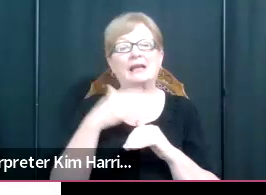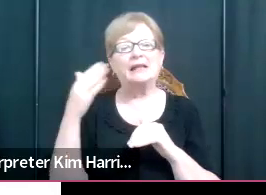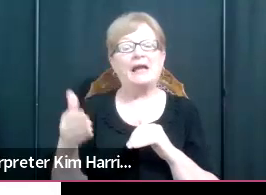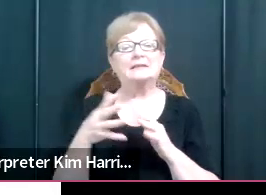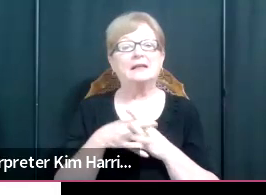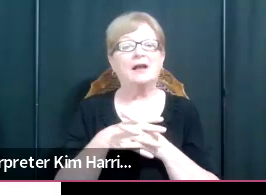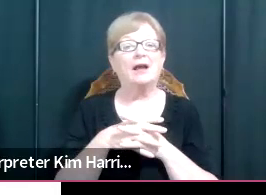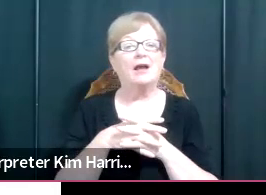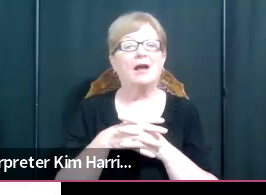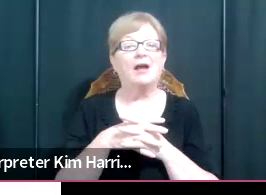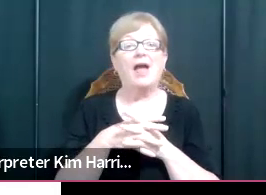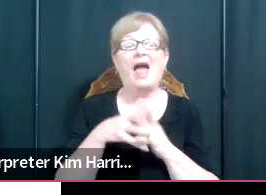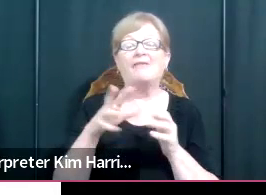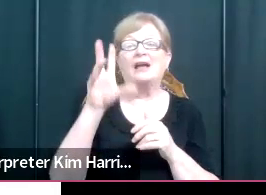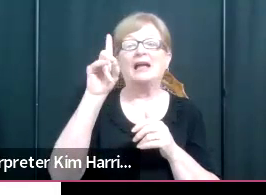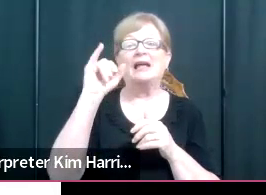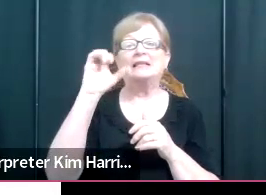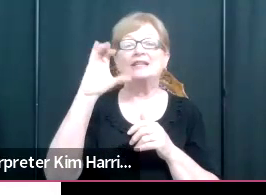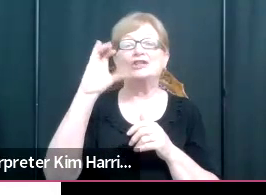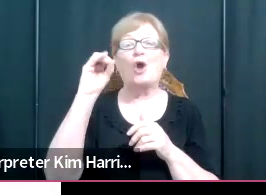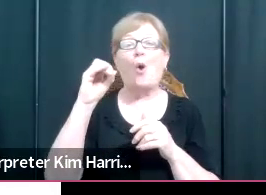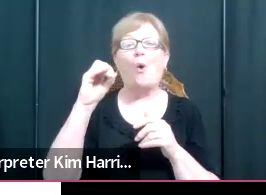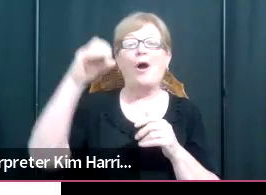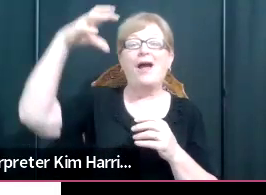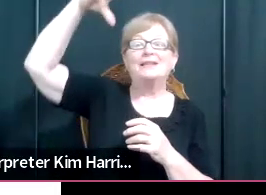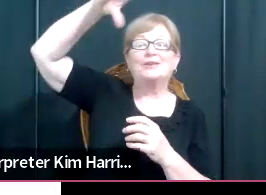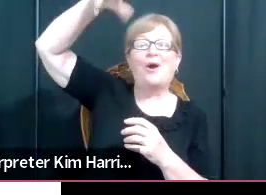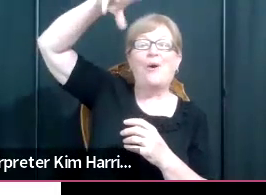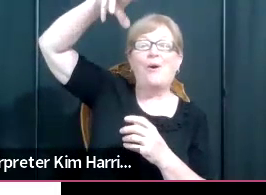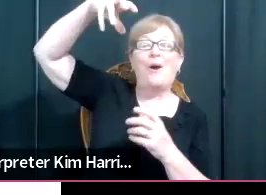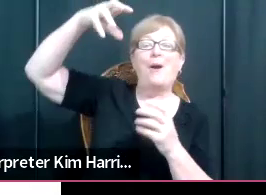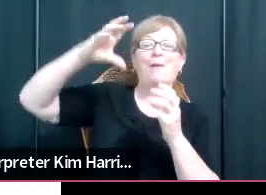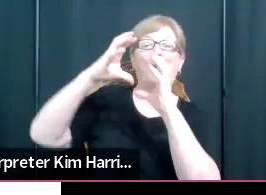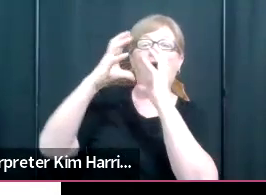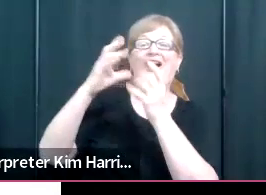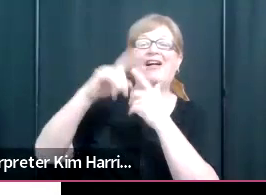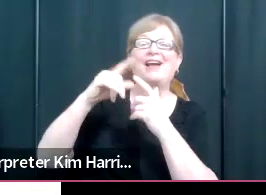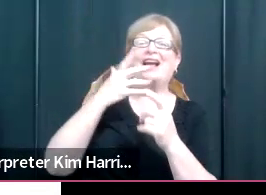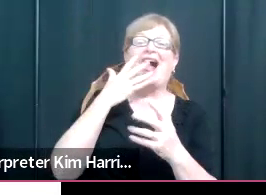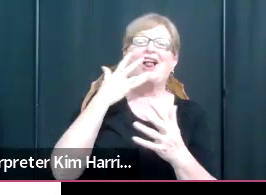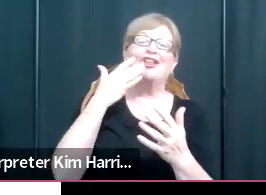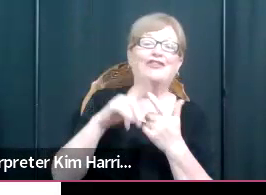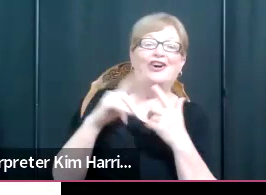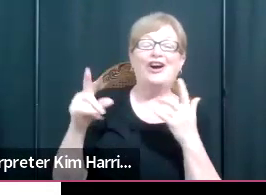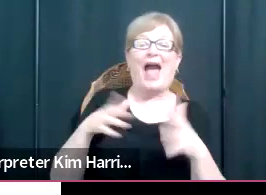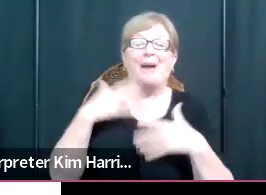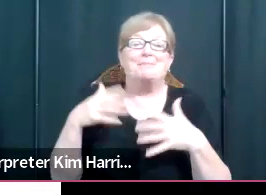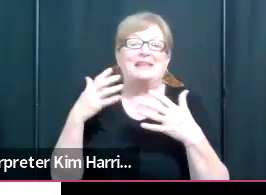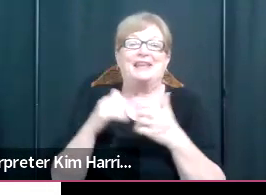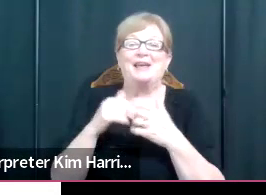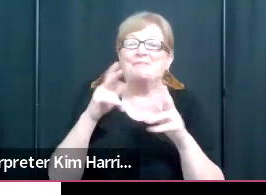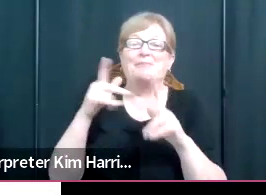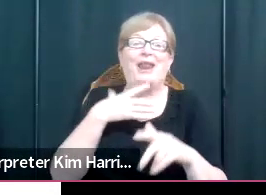have a disco ball, because who doesn't love a disco ball? It's very bright and colorful and happy. And again, for folks